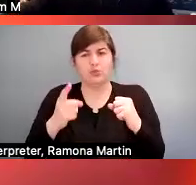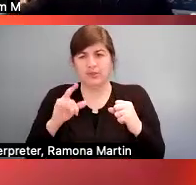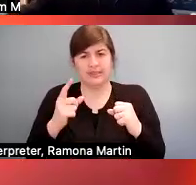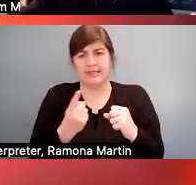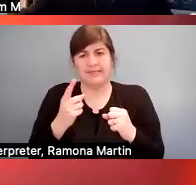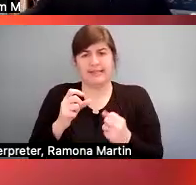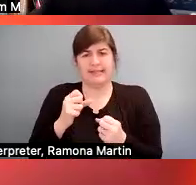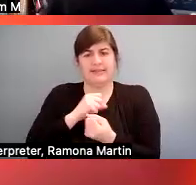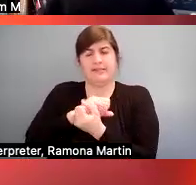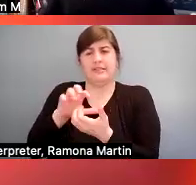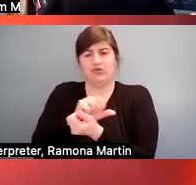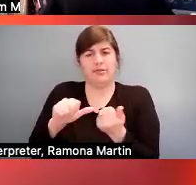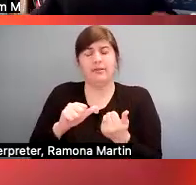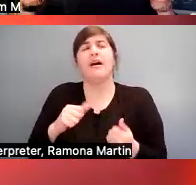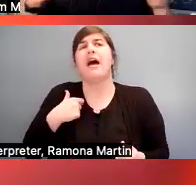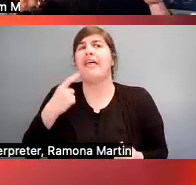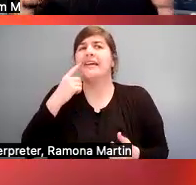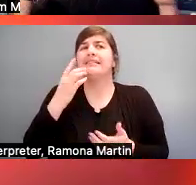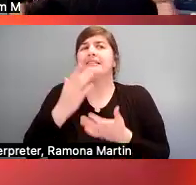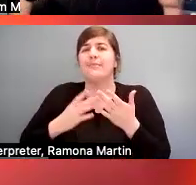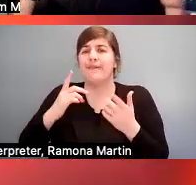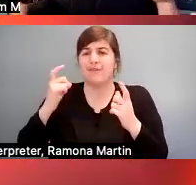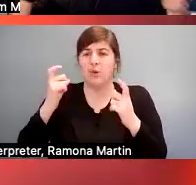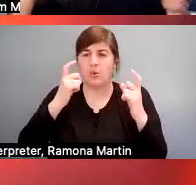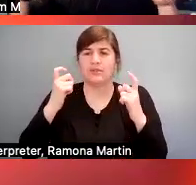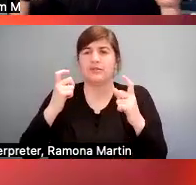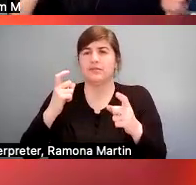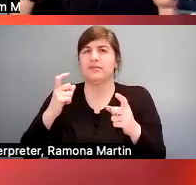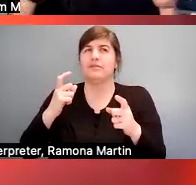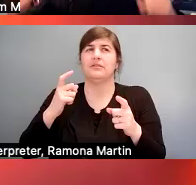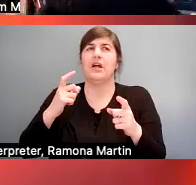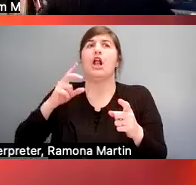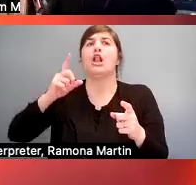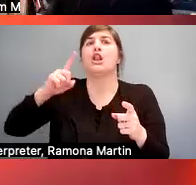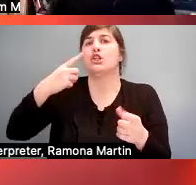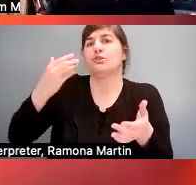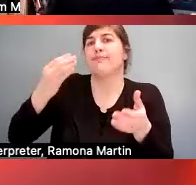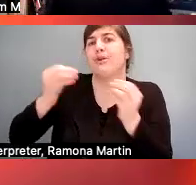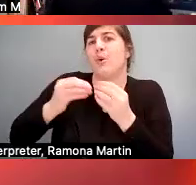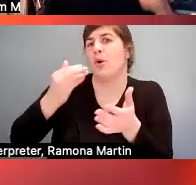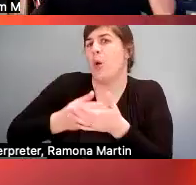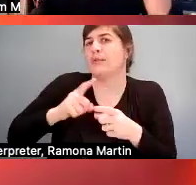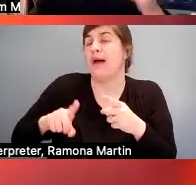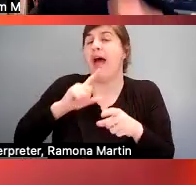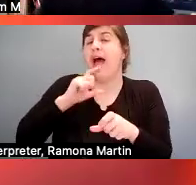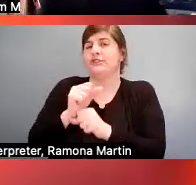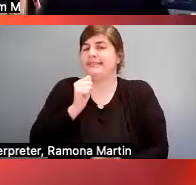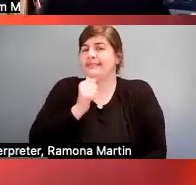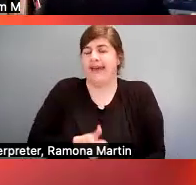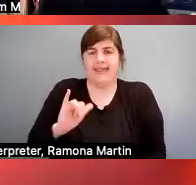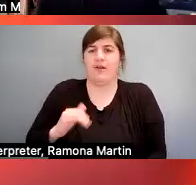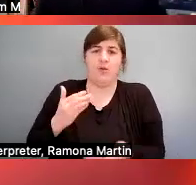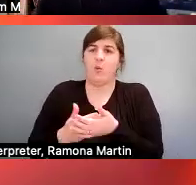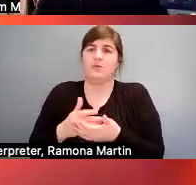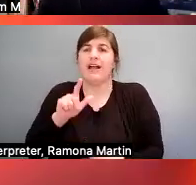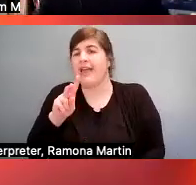destructive? I think some of those photos are also got some clever perception Yeah. focus Okay. going on. So sometimes that lava may not